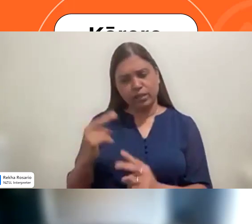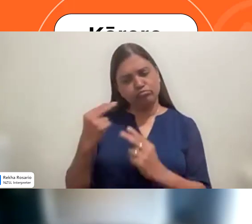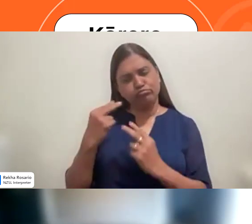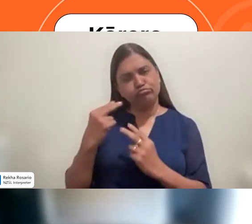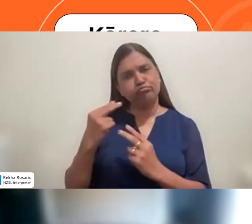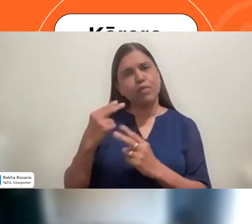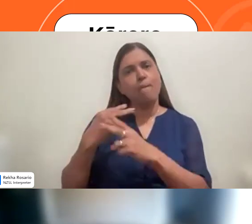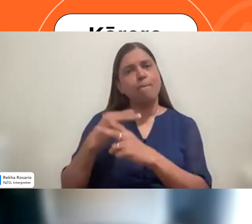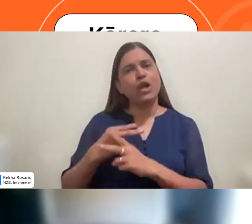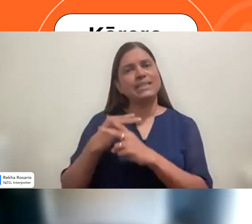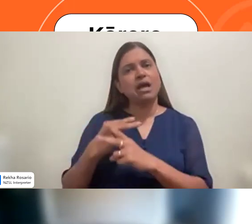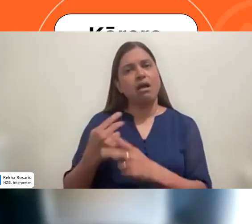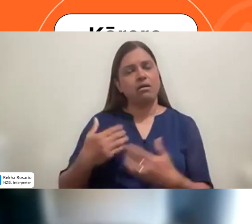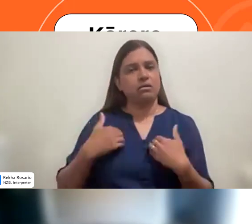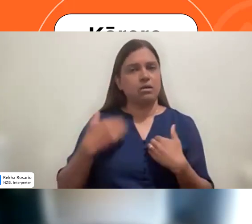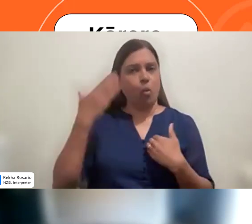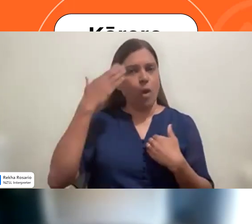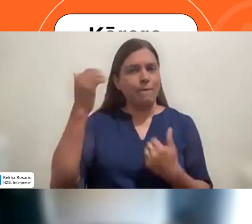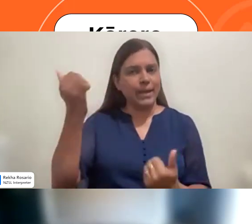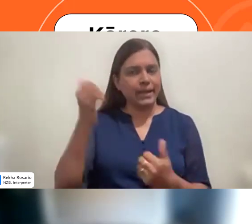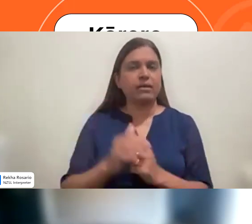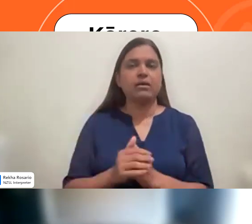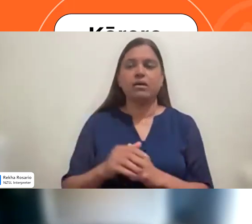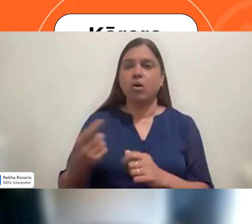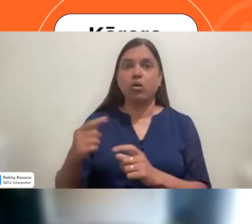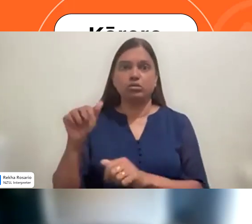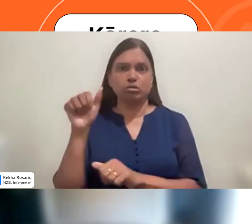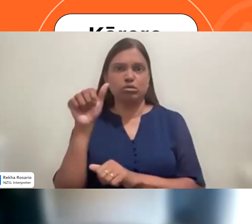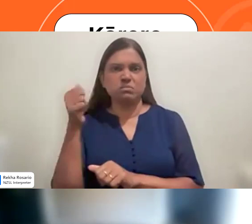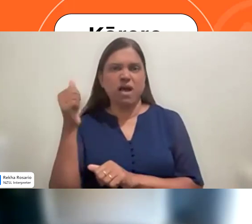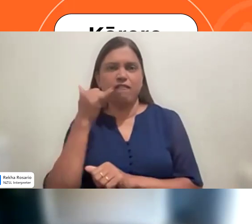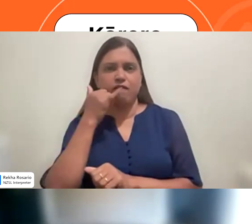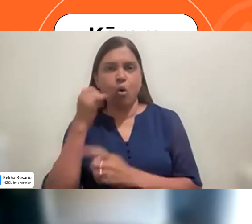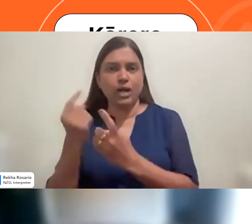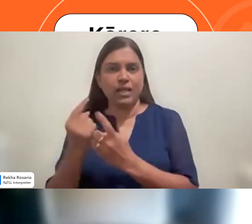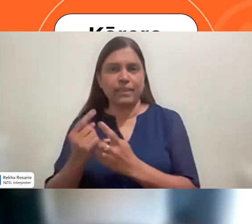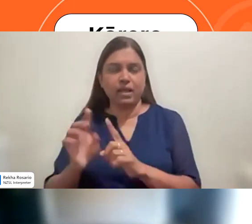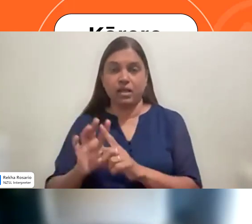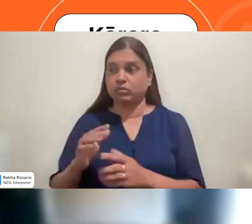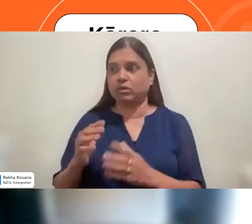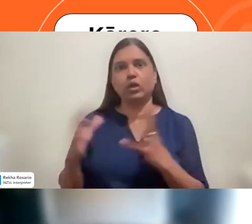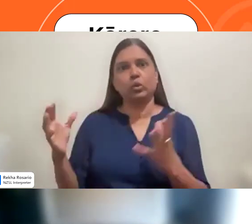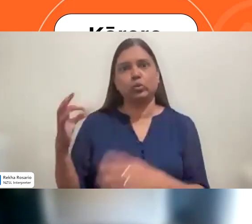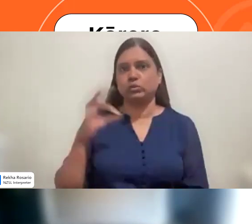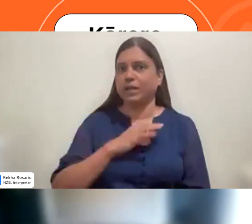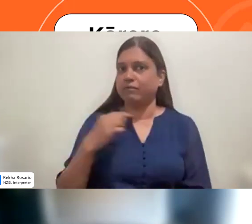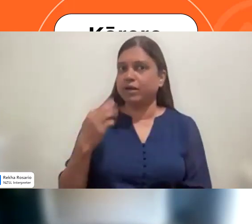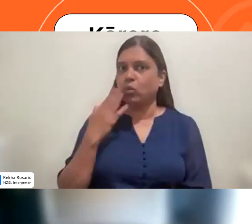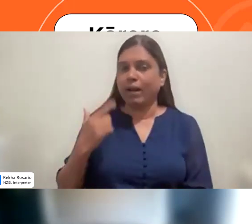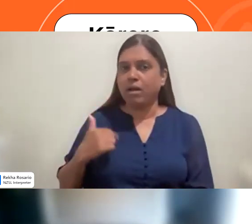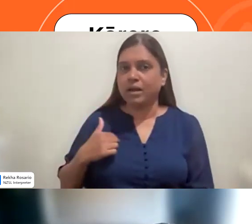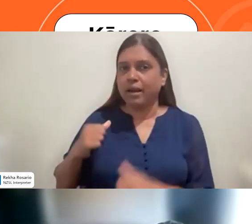a section on smart homes as well. So I've found that hugely beneficial personally as a tetraplegic, being able to